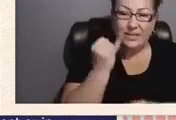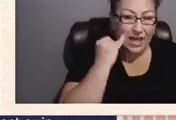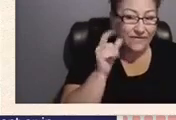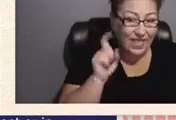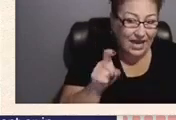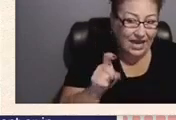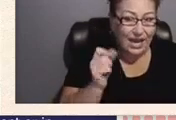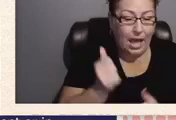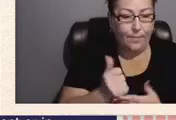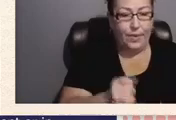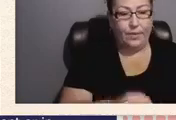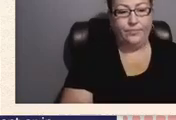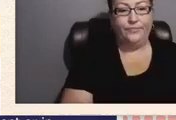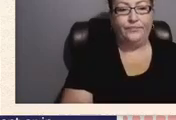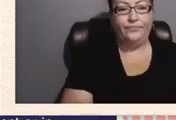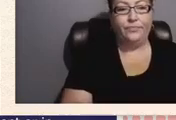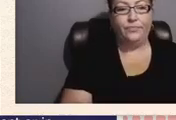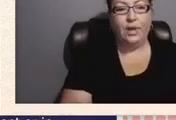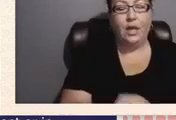help.